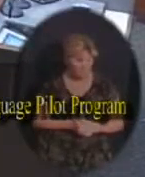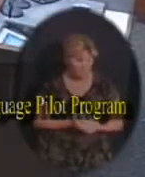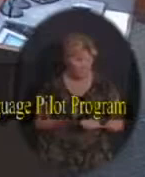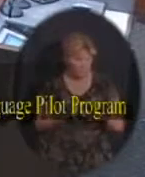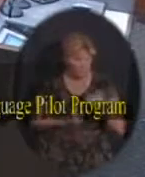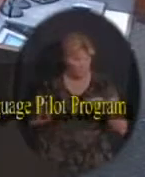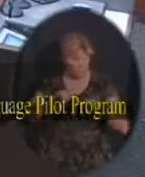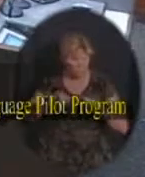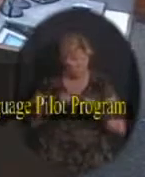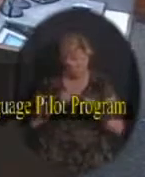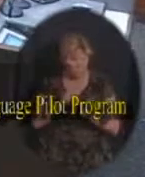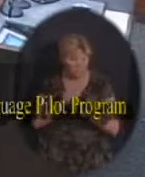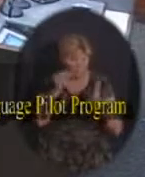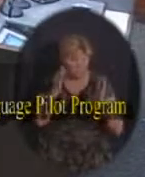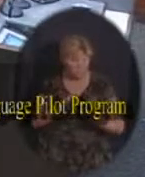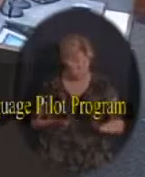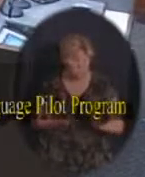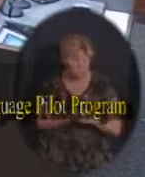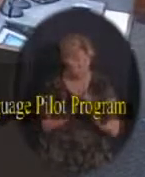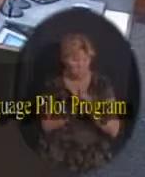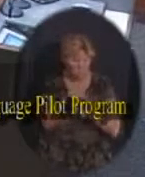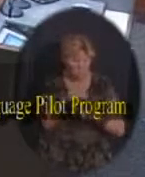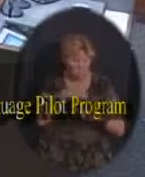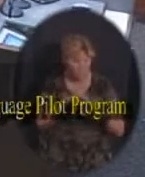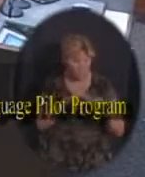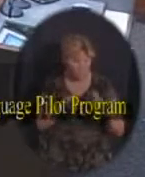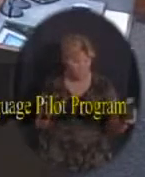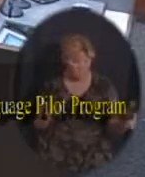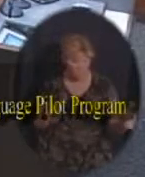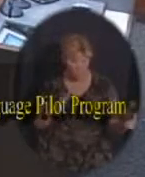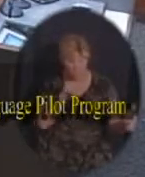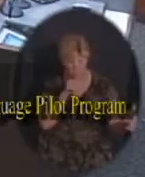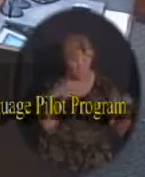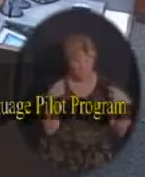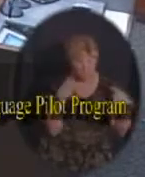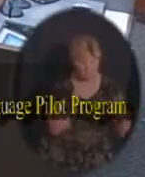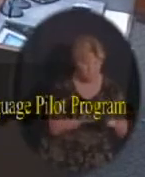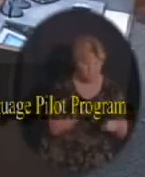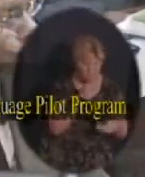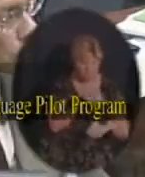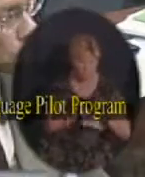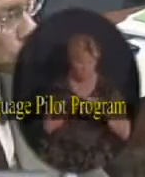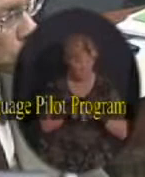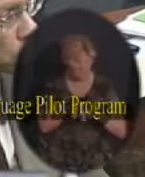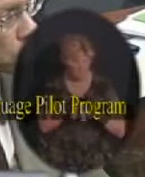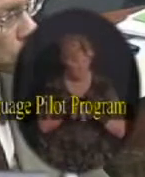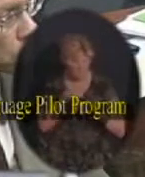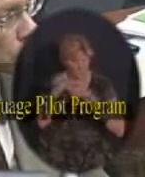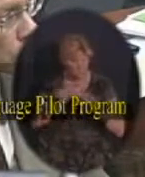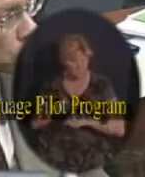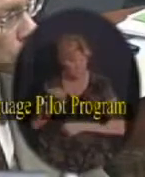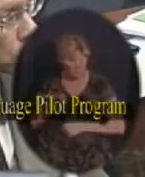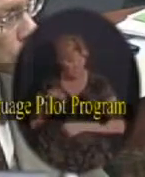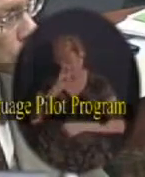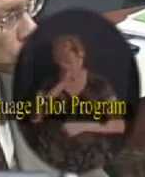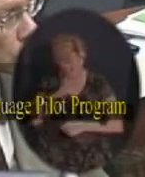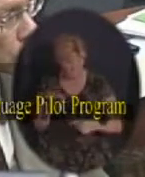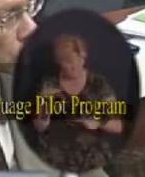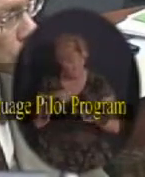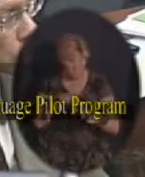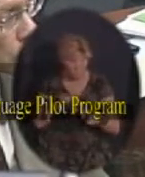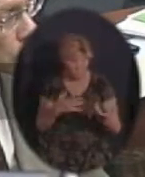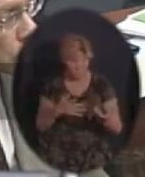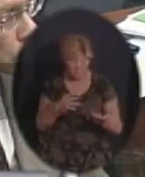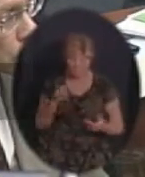language other than English and other than Spanish? Will they be participating in this program? And that's the benefit of a pilot. Gives